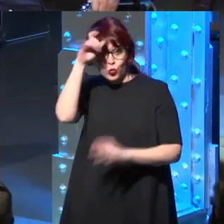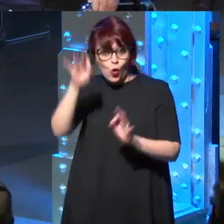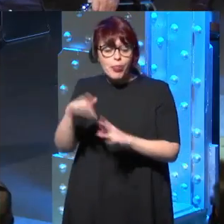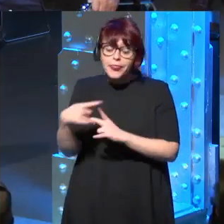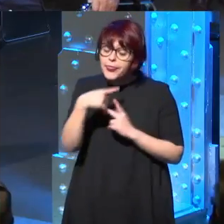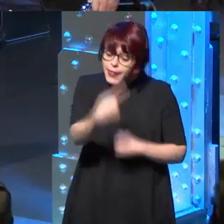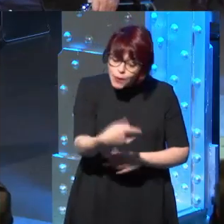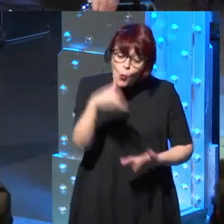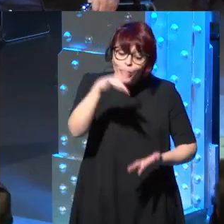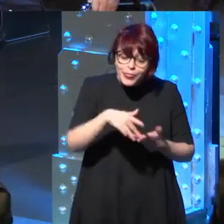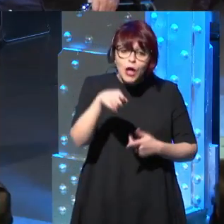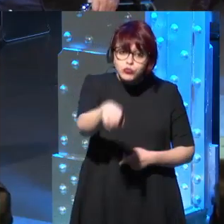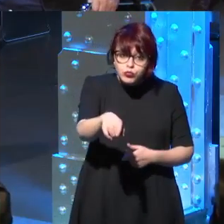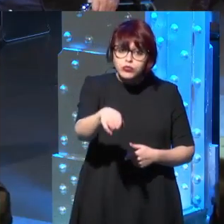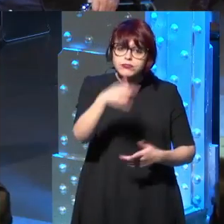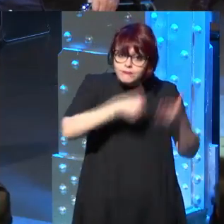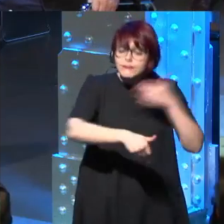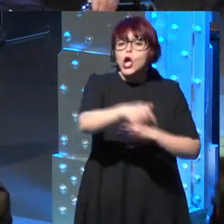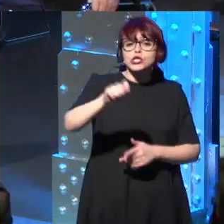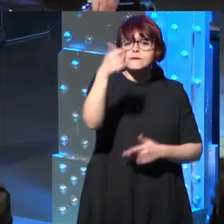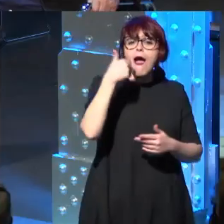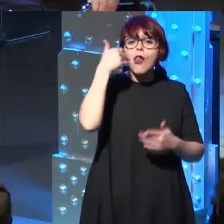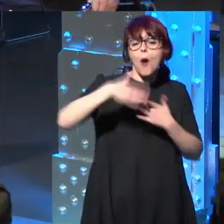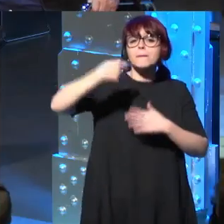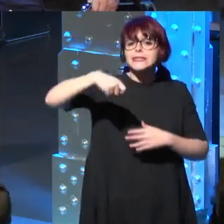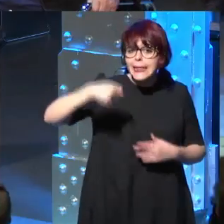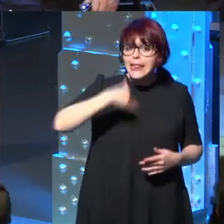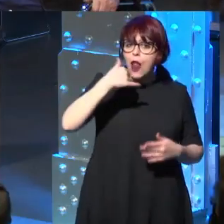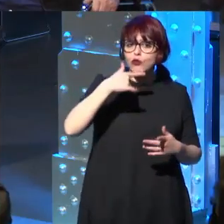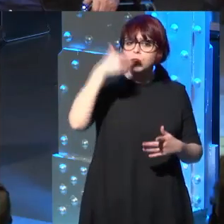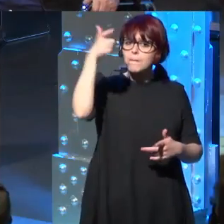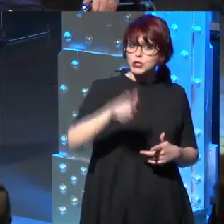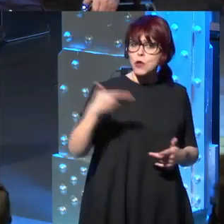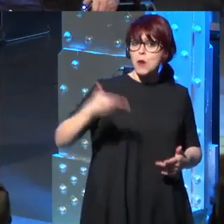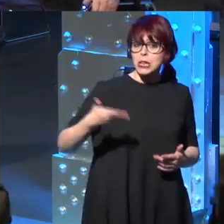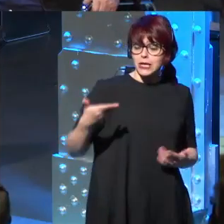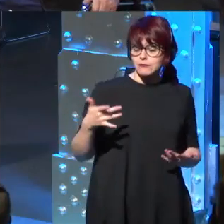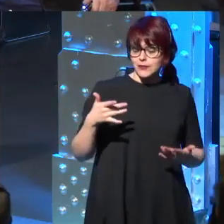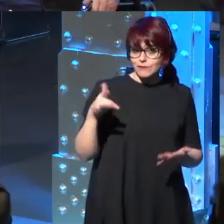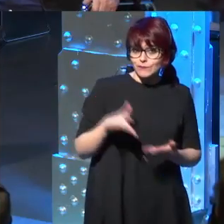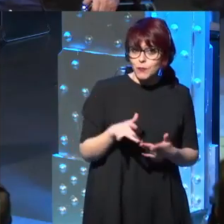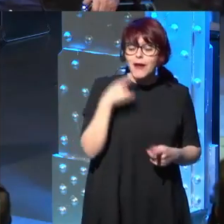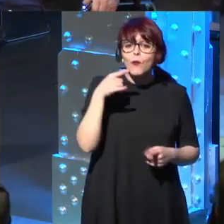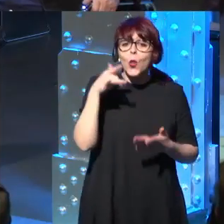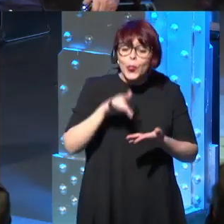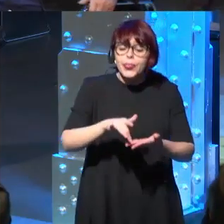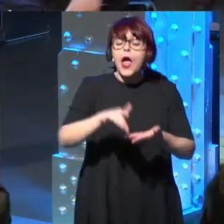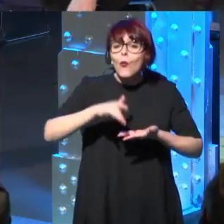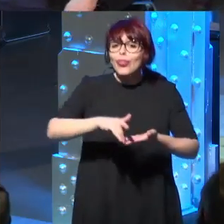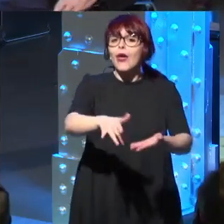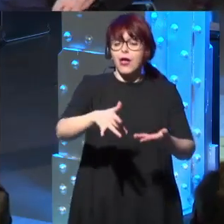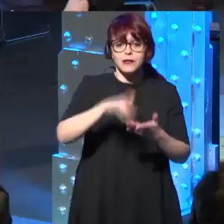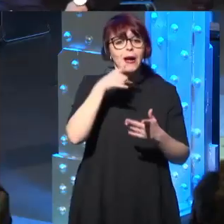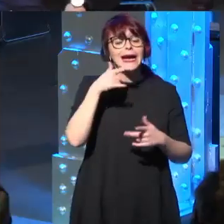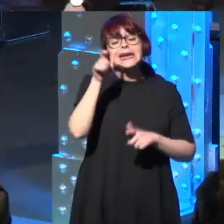you'll be a pasha, or one day you'll be the president. And we writers tell each other, or think, oh, one day